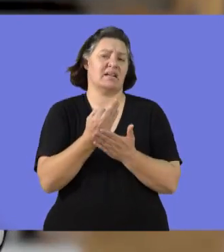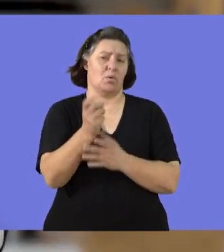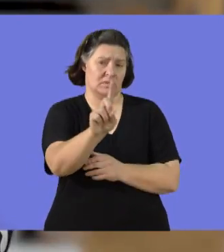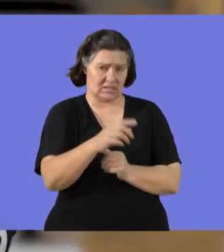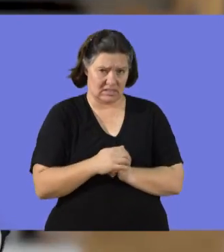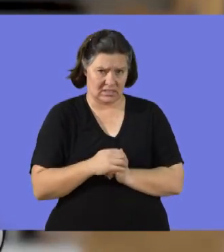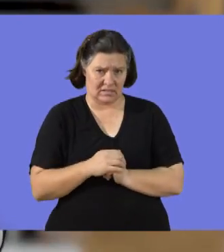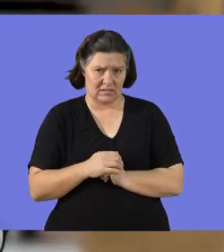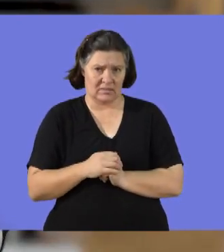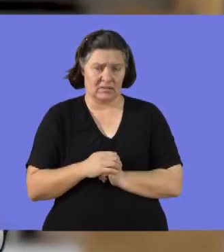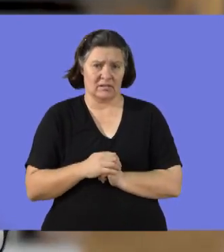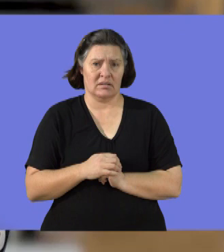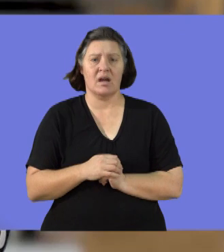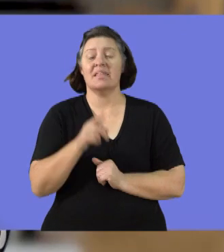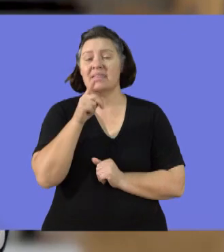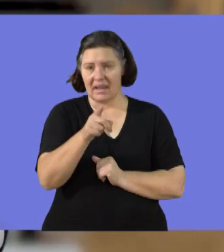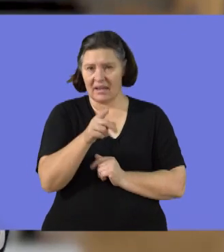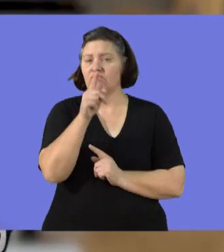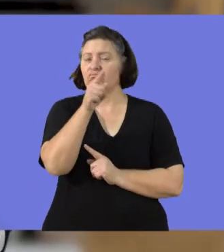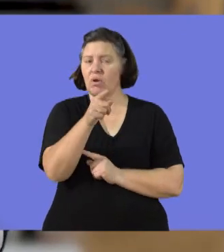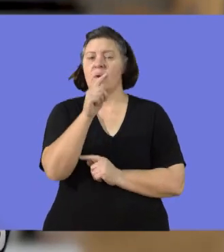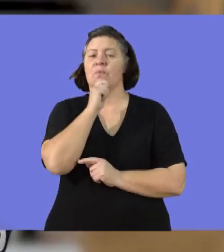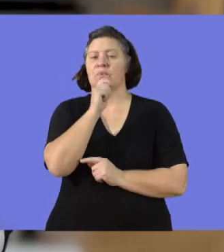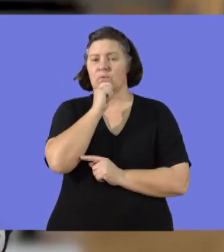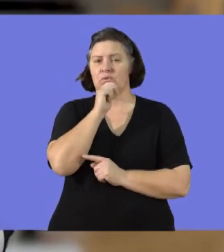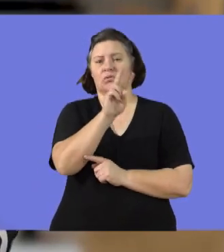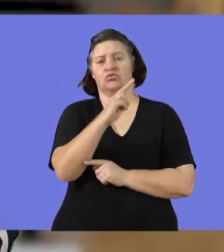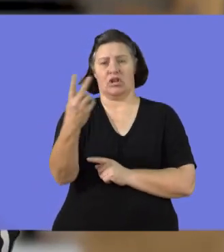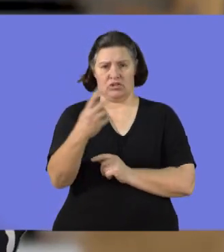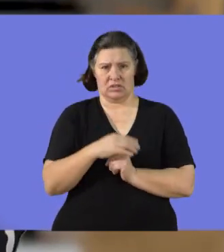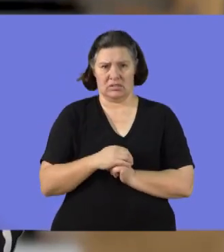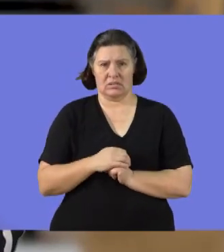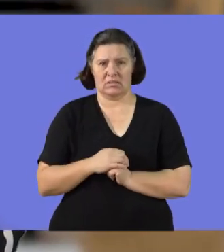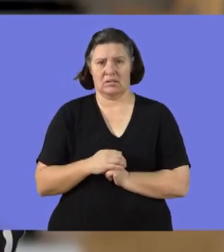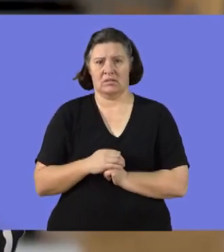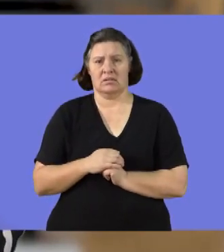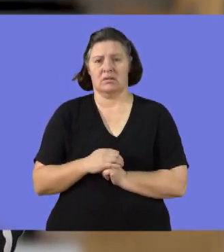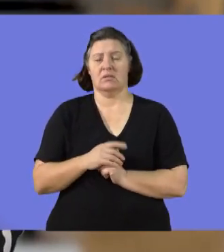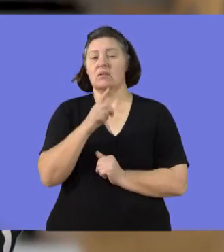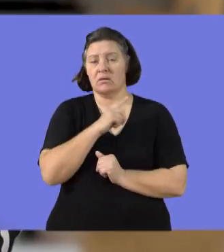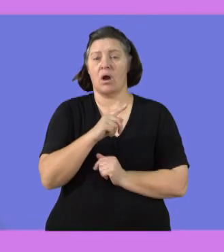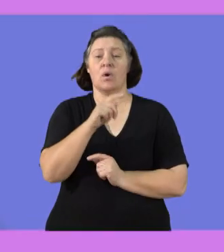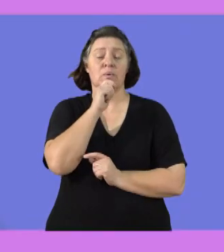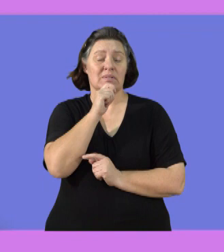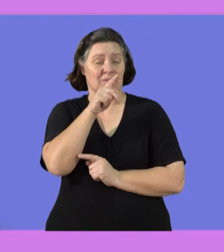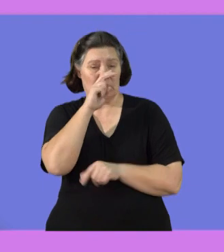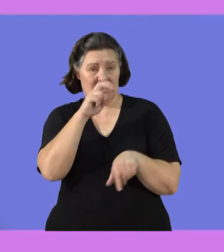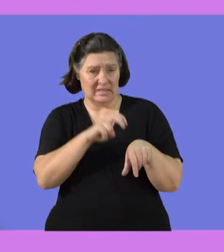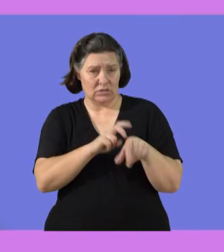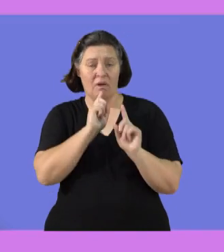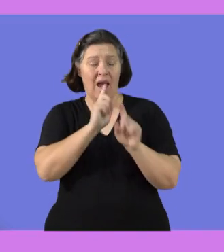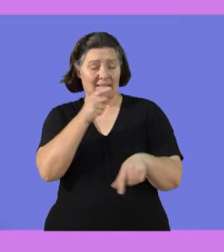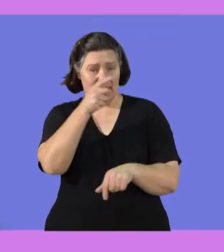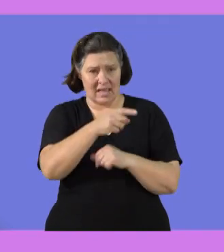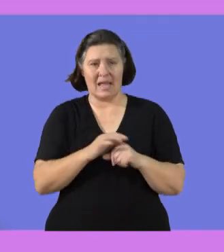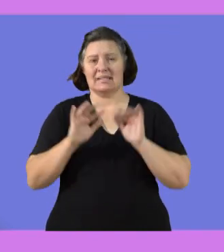So I'm giving you the conversion factor, and then you can use it to convert. So the conversion factor that we need to